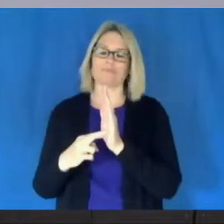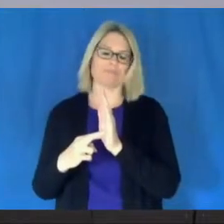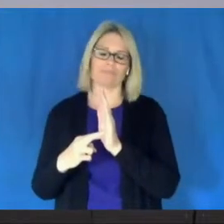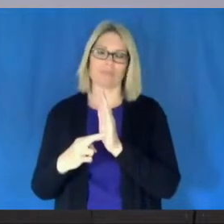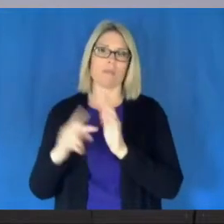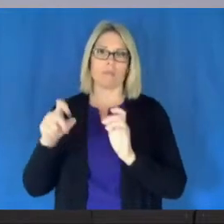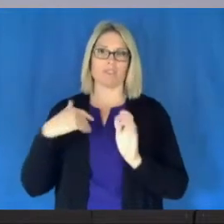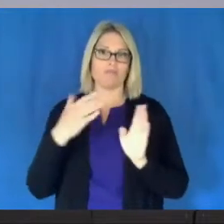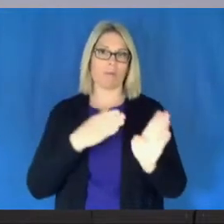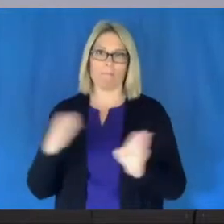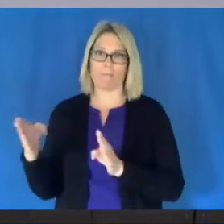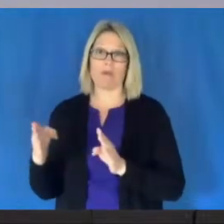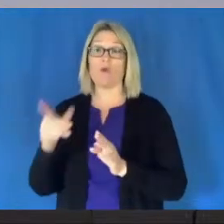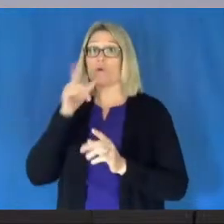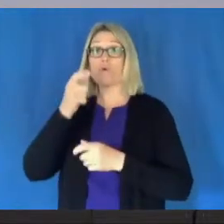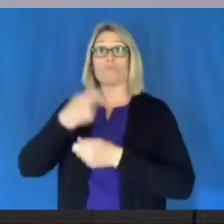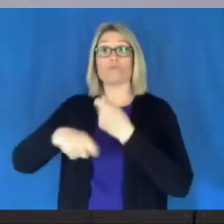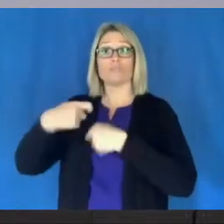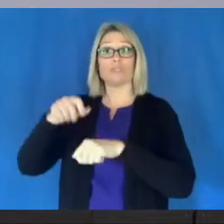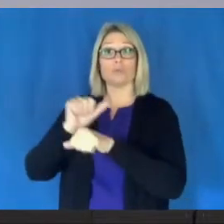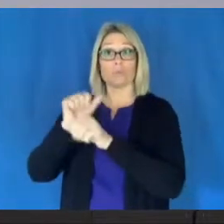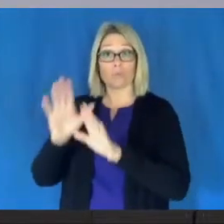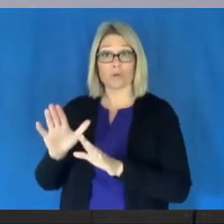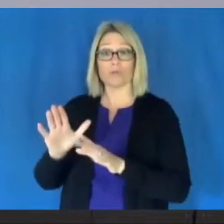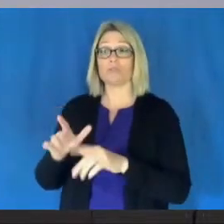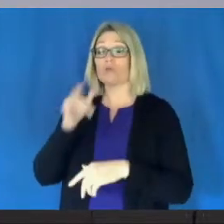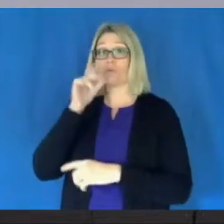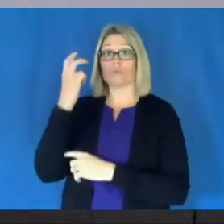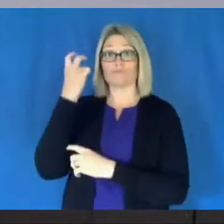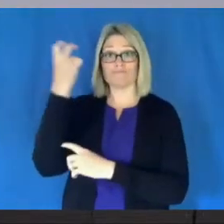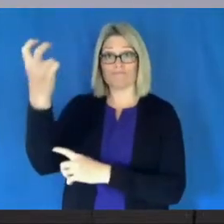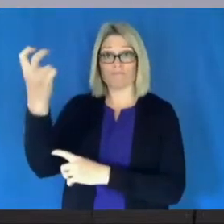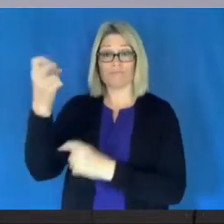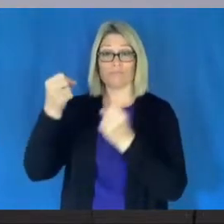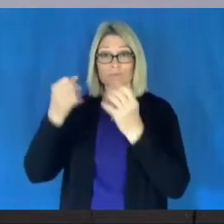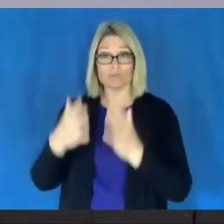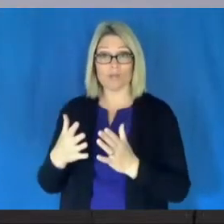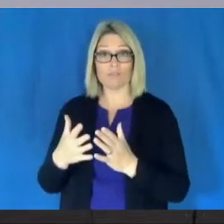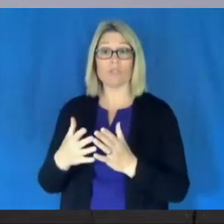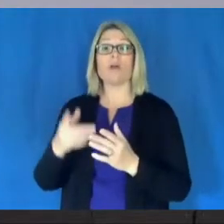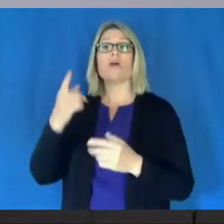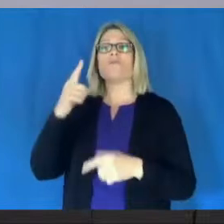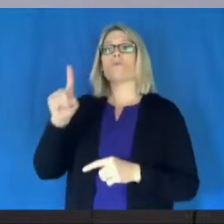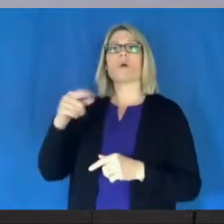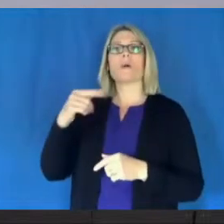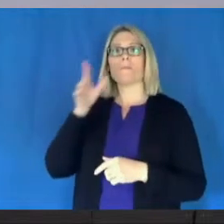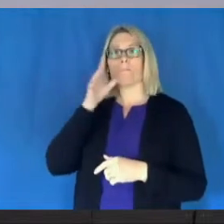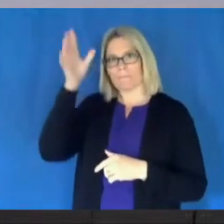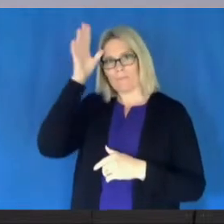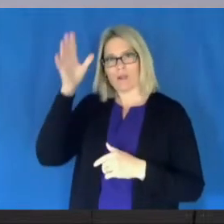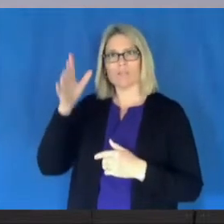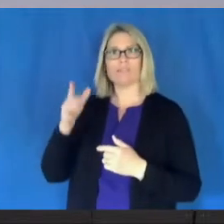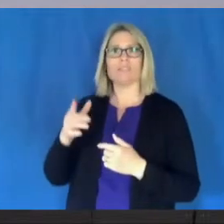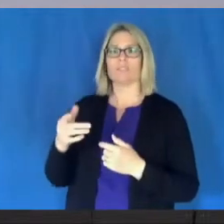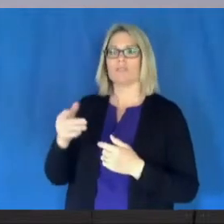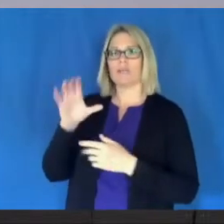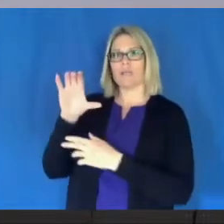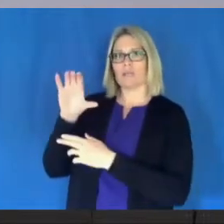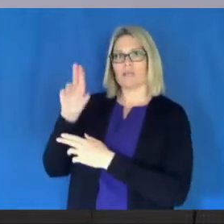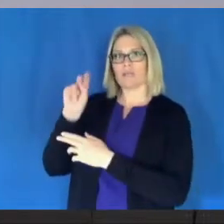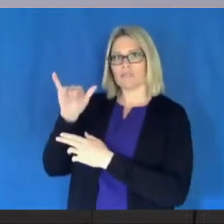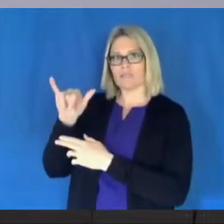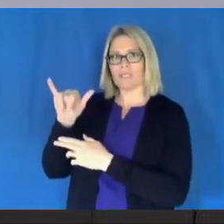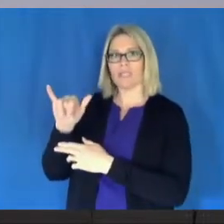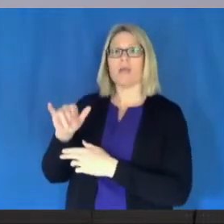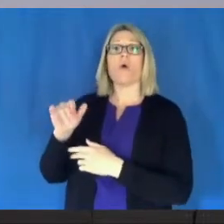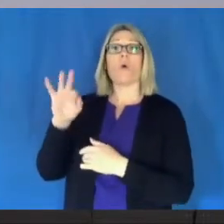plan. Rotational workers and truck drivers, families involved in travel for parenting purposes, and those who are work isolating do not